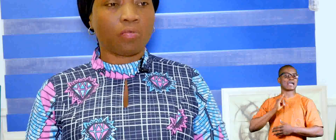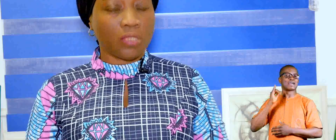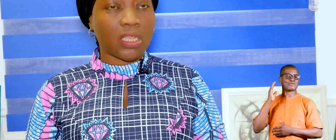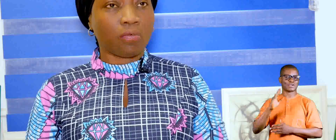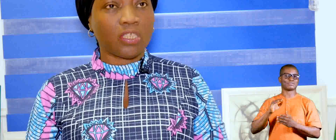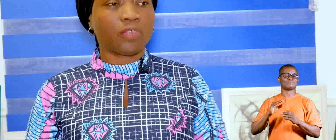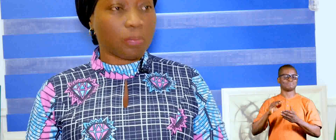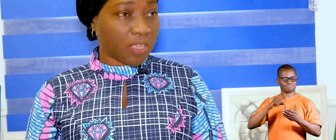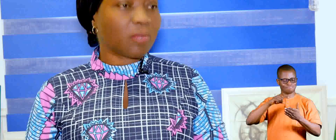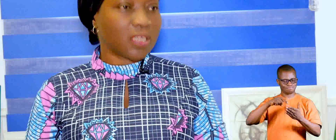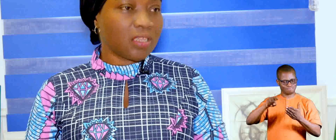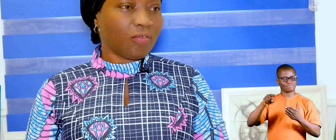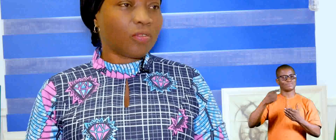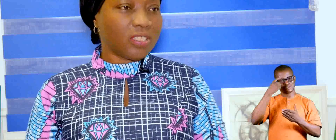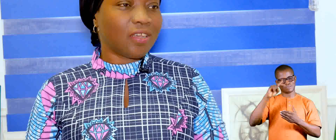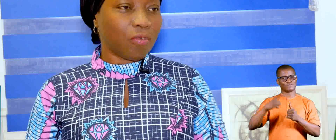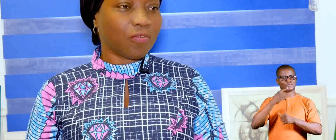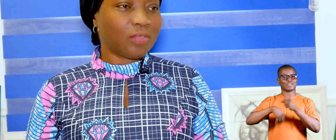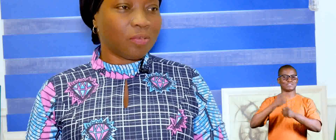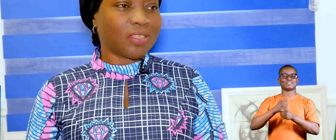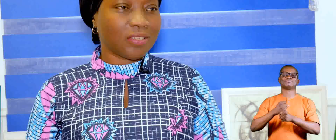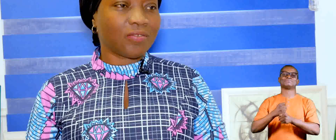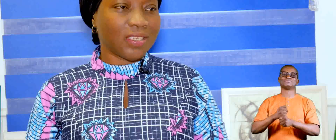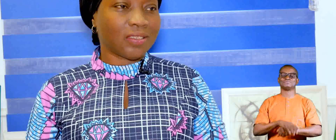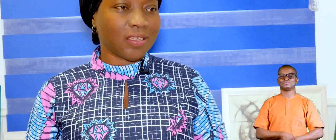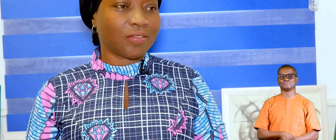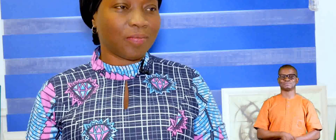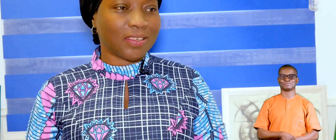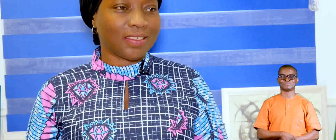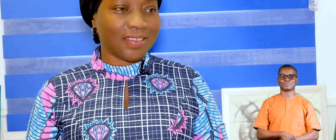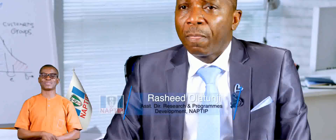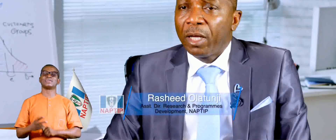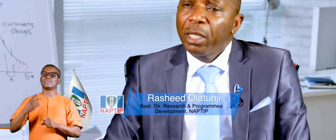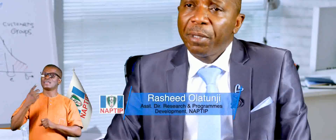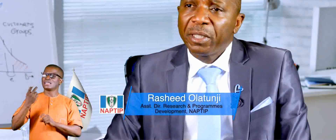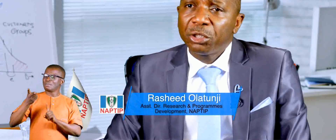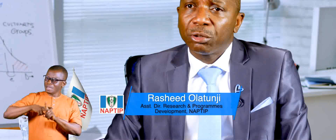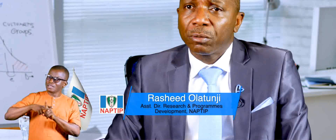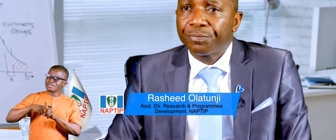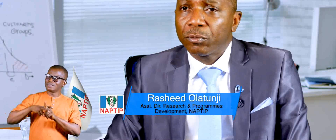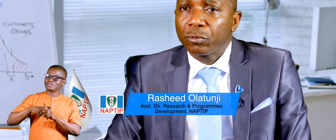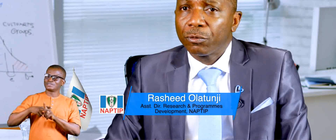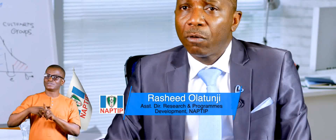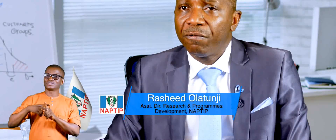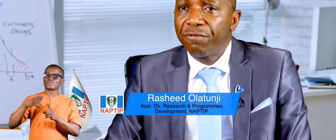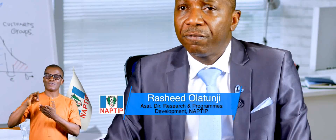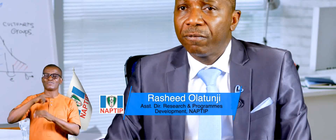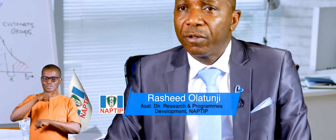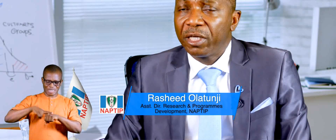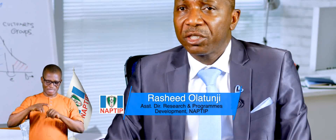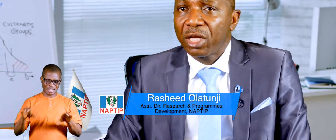so I would give us a pass mark for the year one of the implementation of the National Action Plan. The implementation